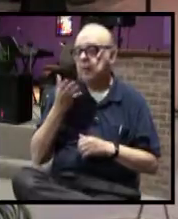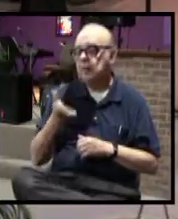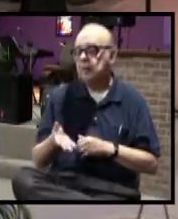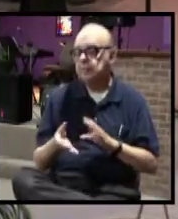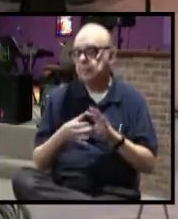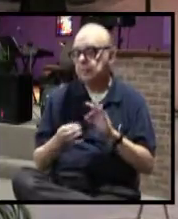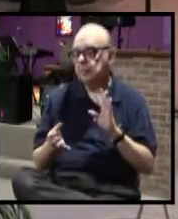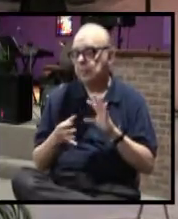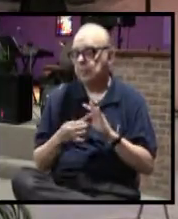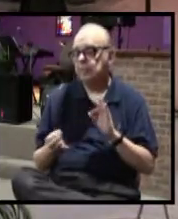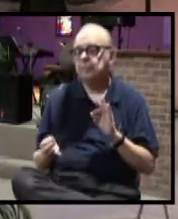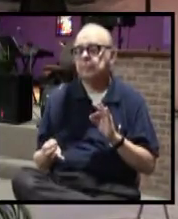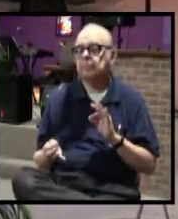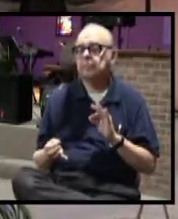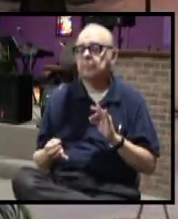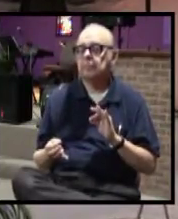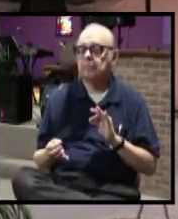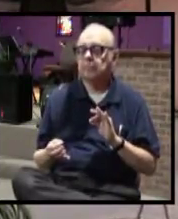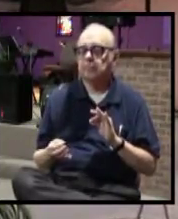Let me tell you the rest of the story.